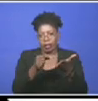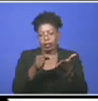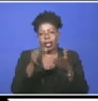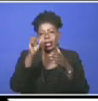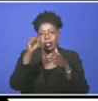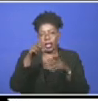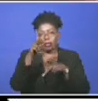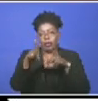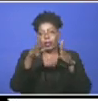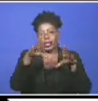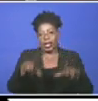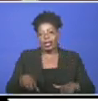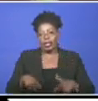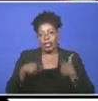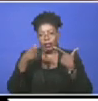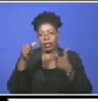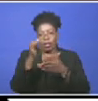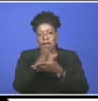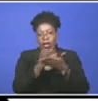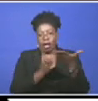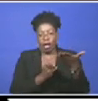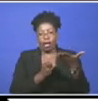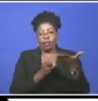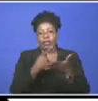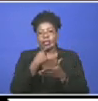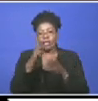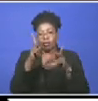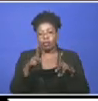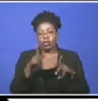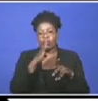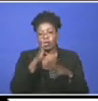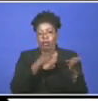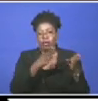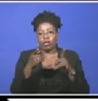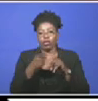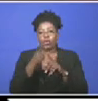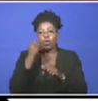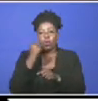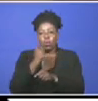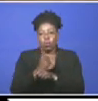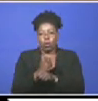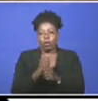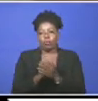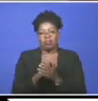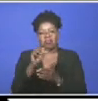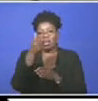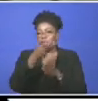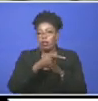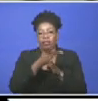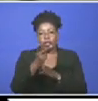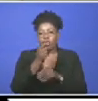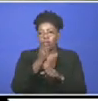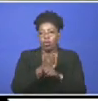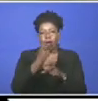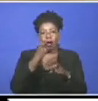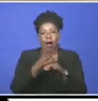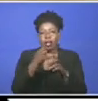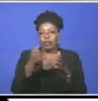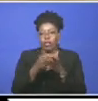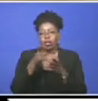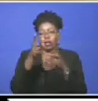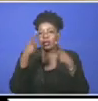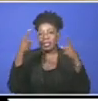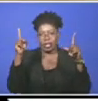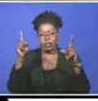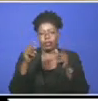living from art, she's advising aspiring artists to be prepared to work. Like any profession, if you work hard at it, you'll be successful.